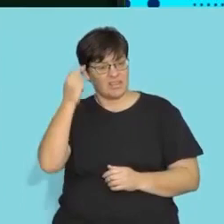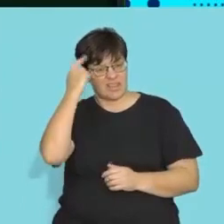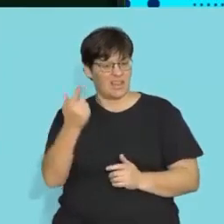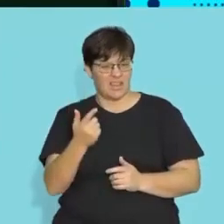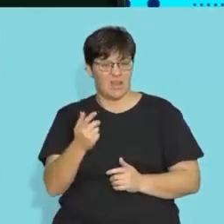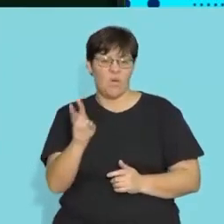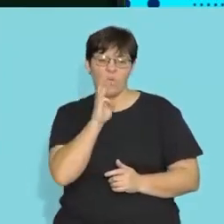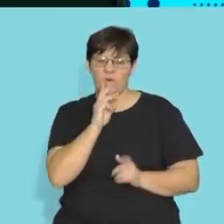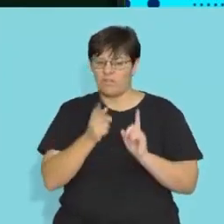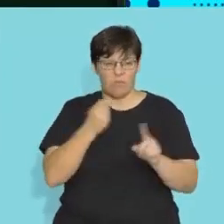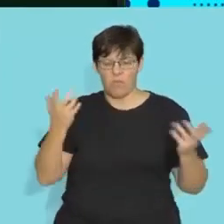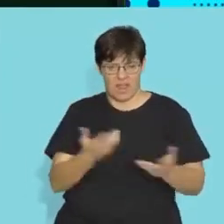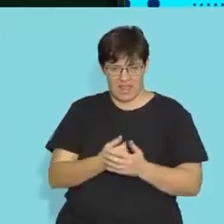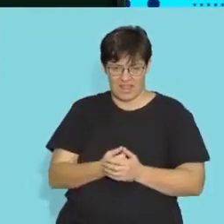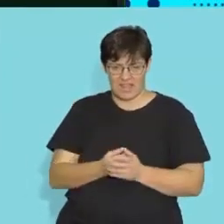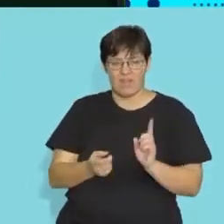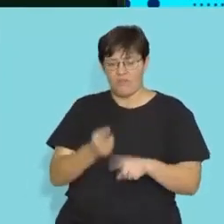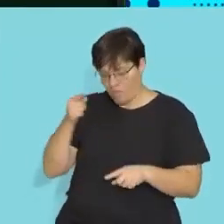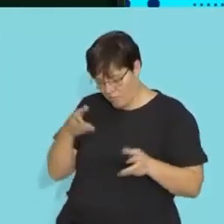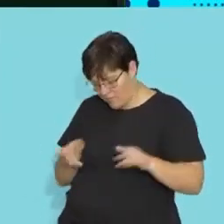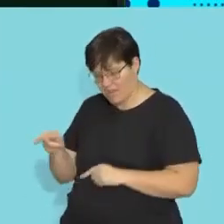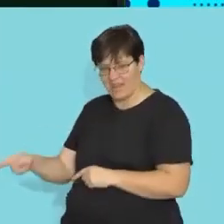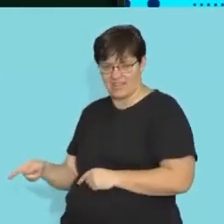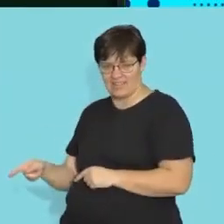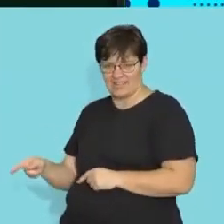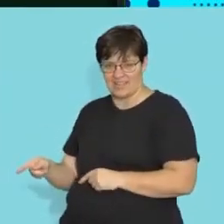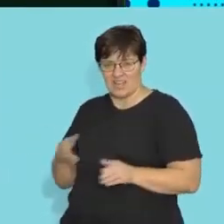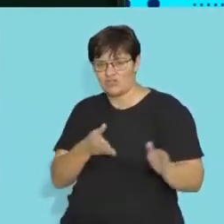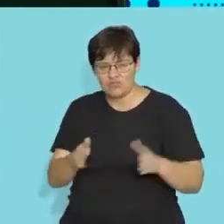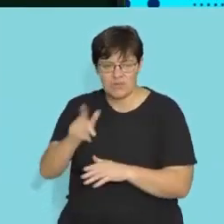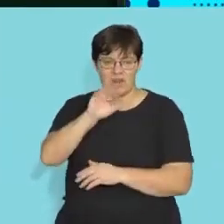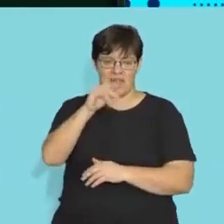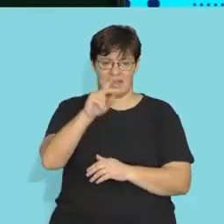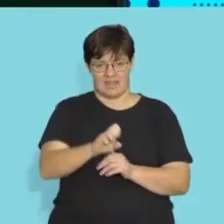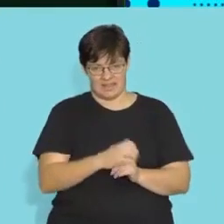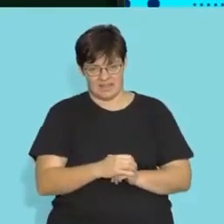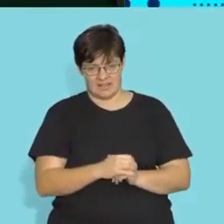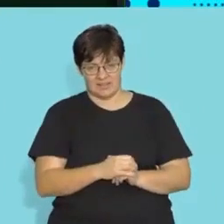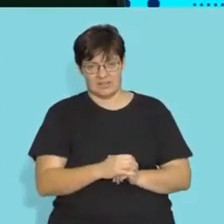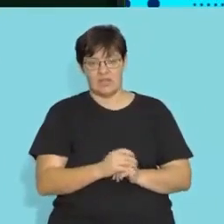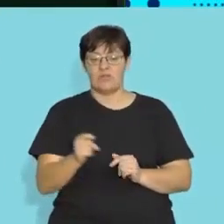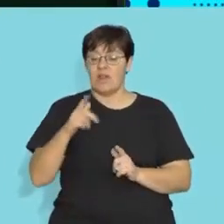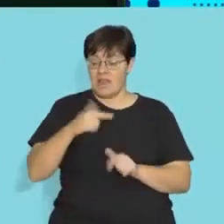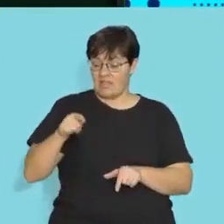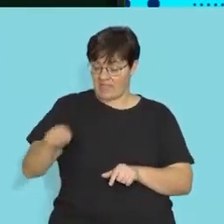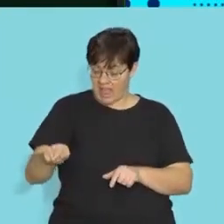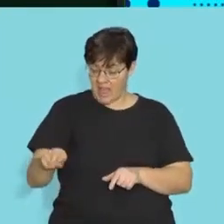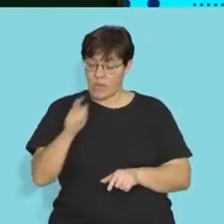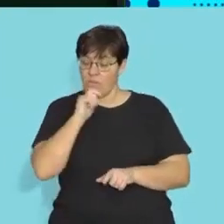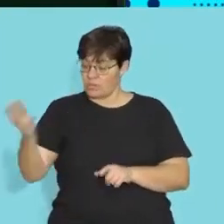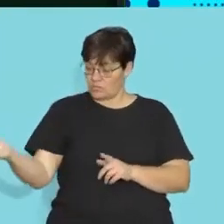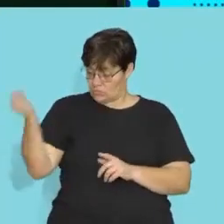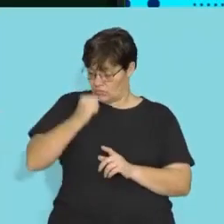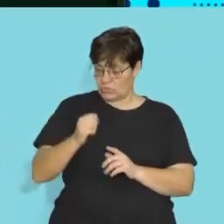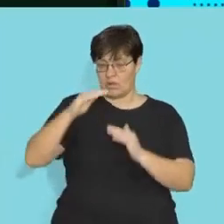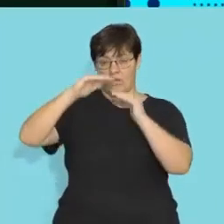systems. Have you wondered, where does the water come from? It often comes from our rivers, streams and lakes. This means that